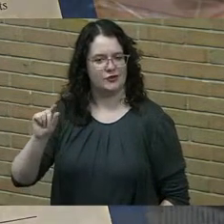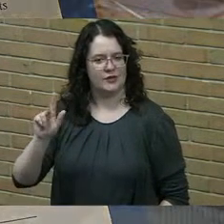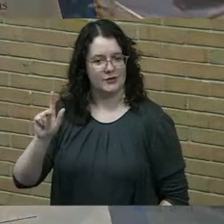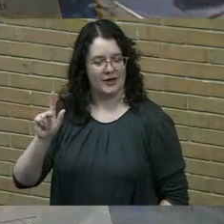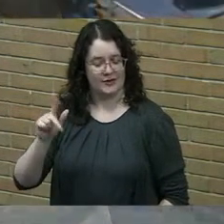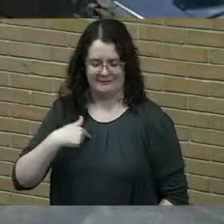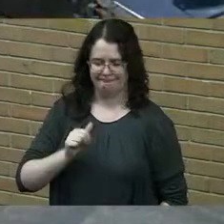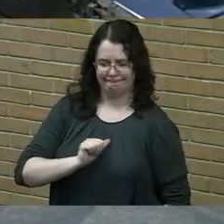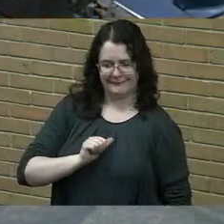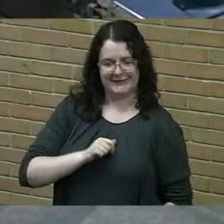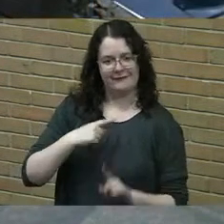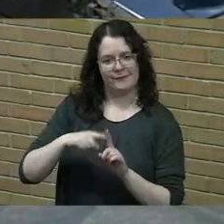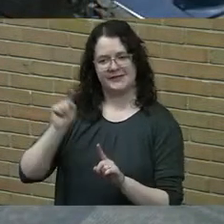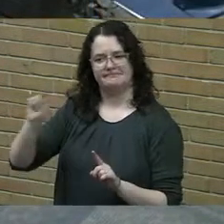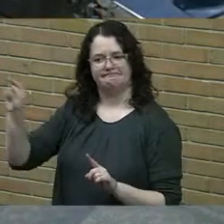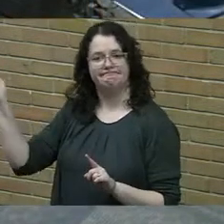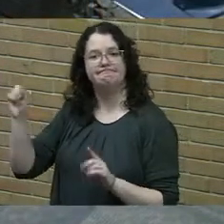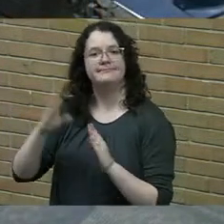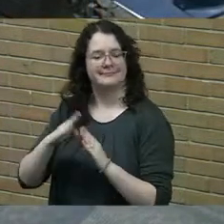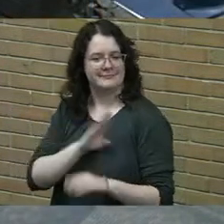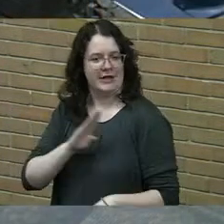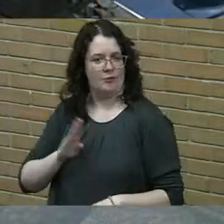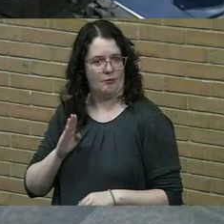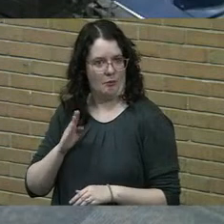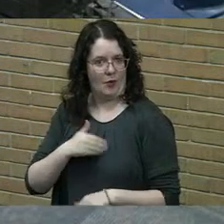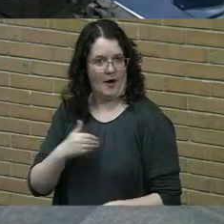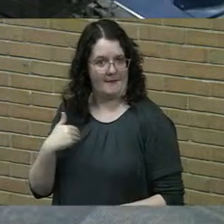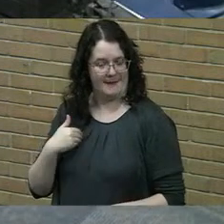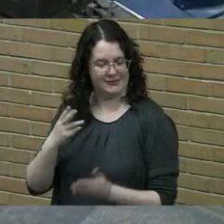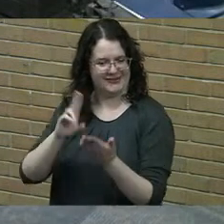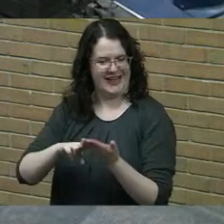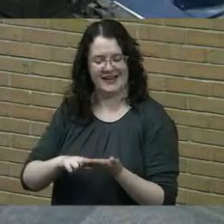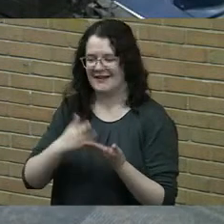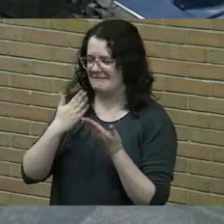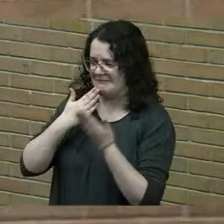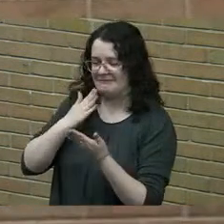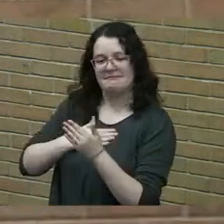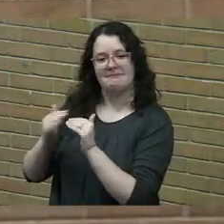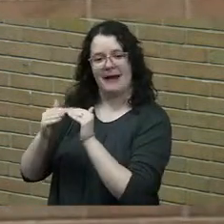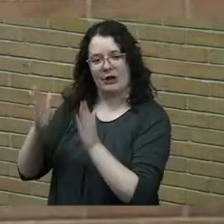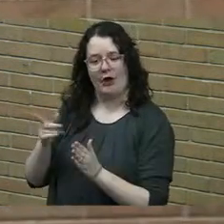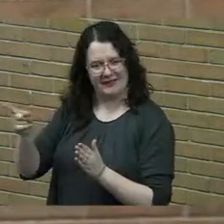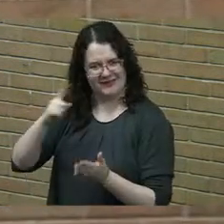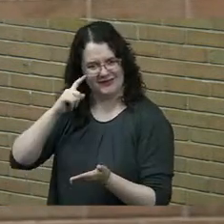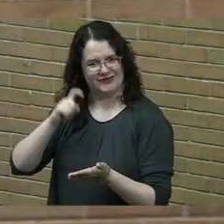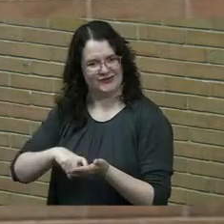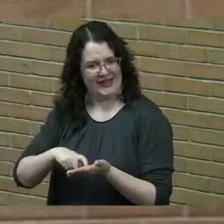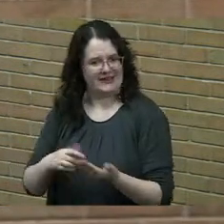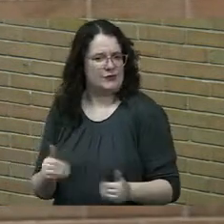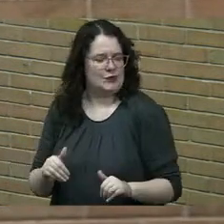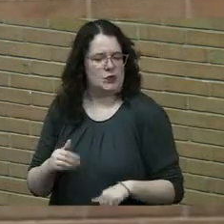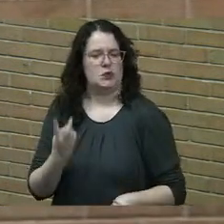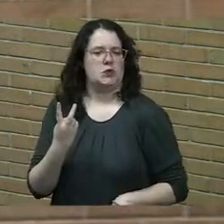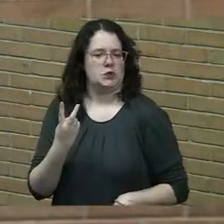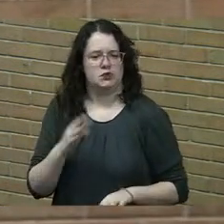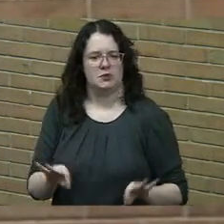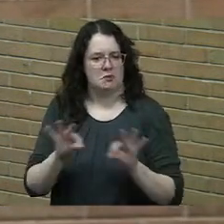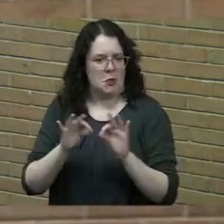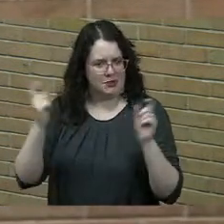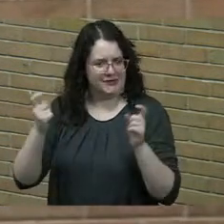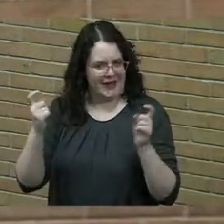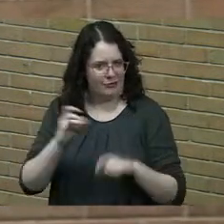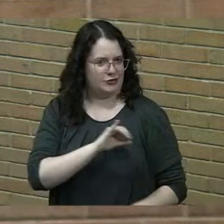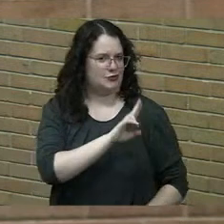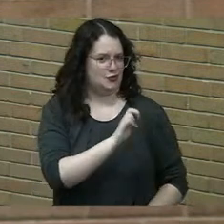myself and by my colleagues on the town board. And thank you to my colleagues for recognizing these two very important celebrations.